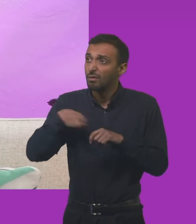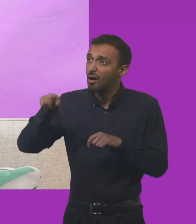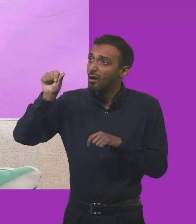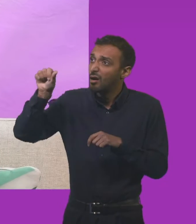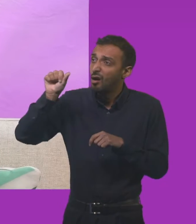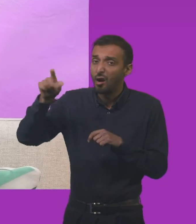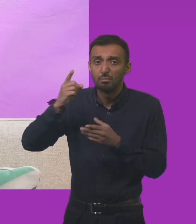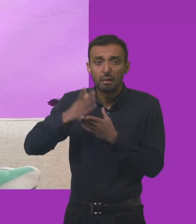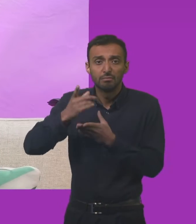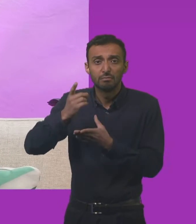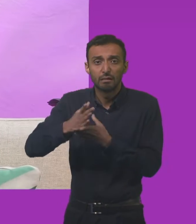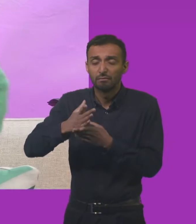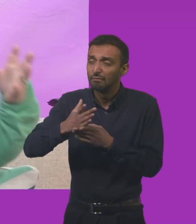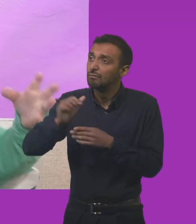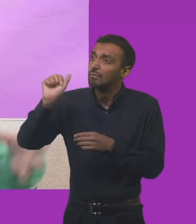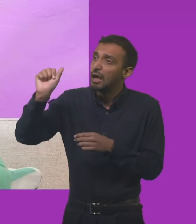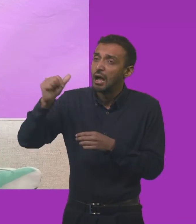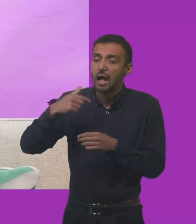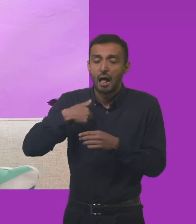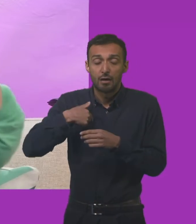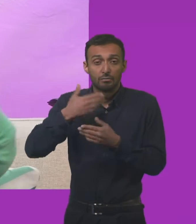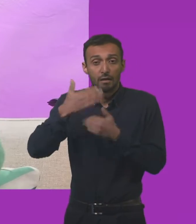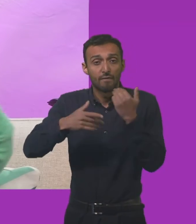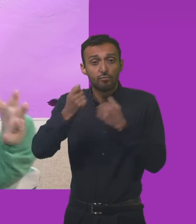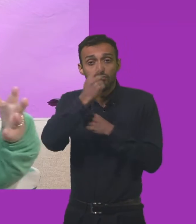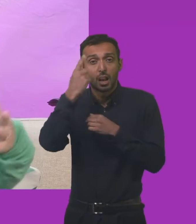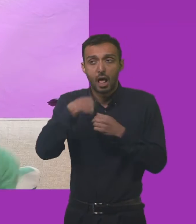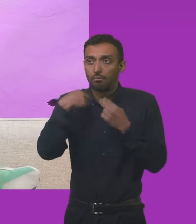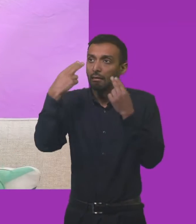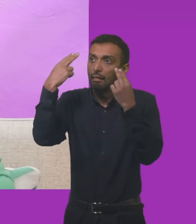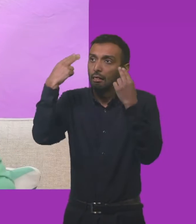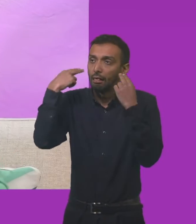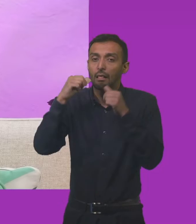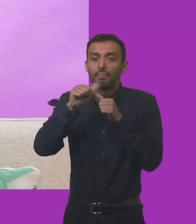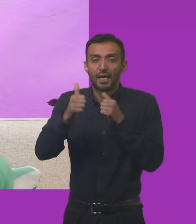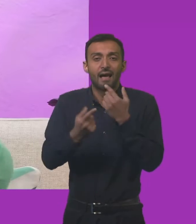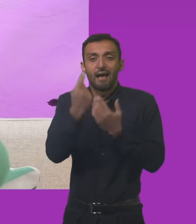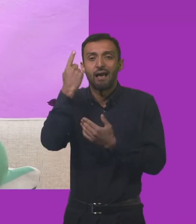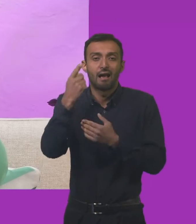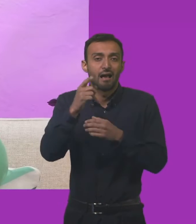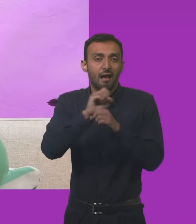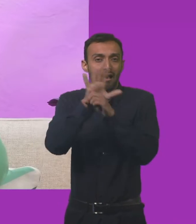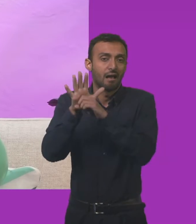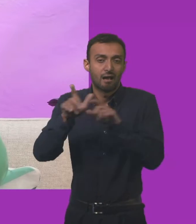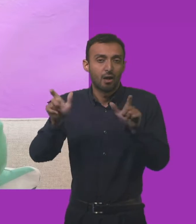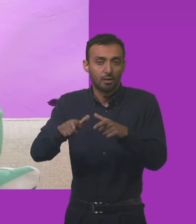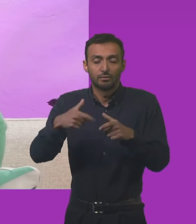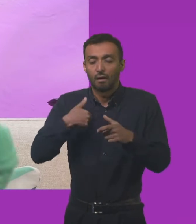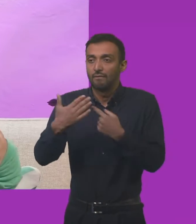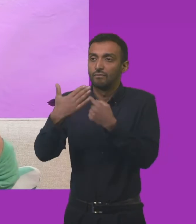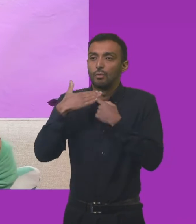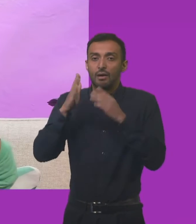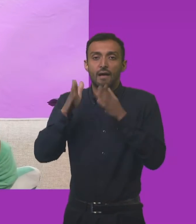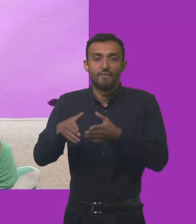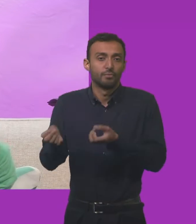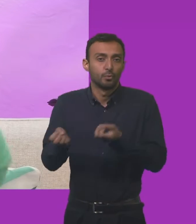beat me down until I was forced to, with the lockdown, forced to move away, and ended up,